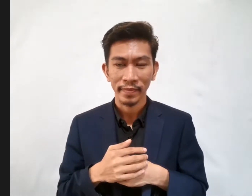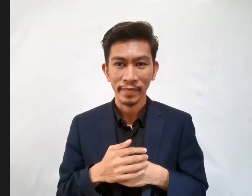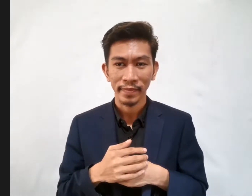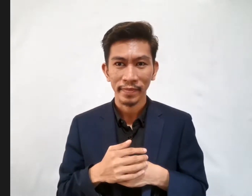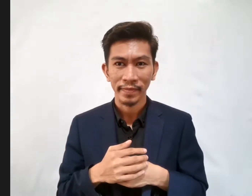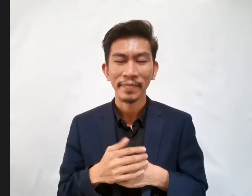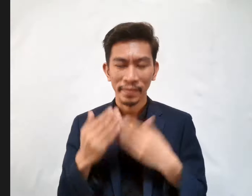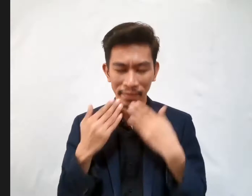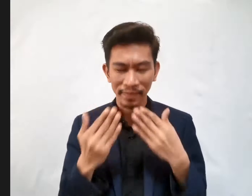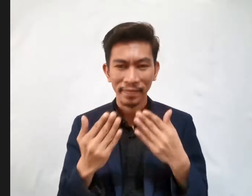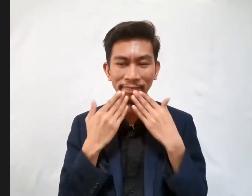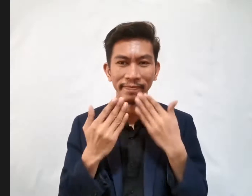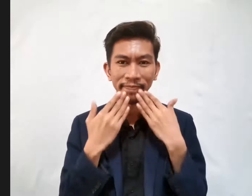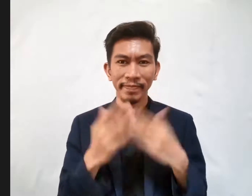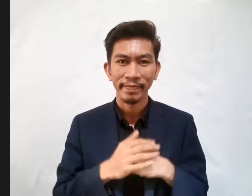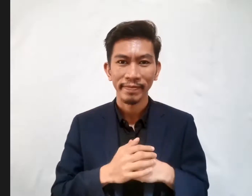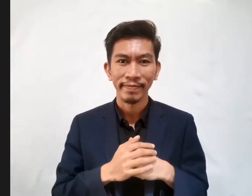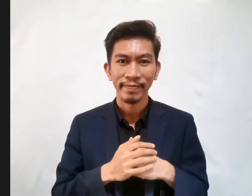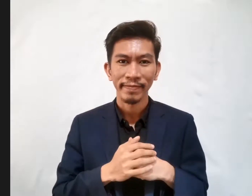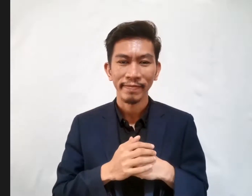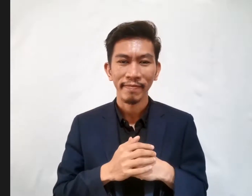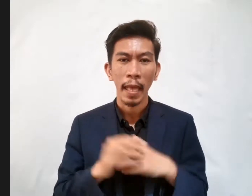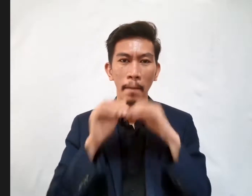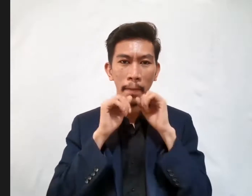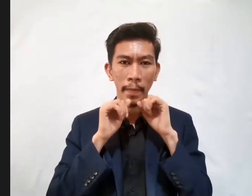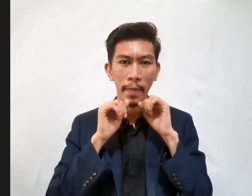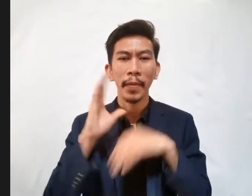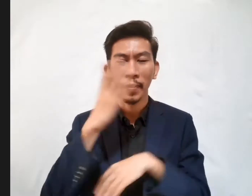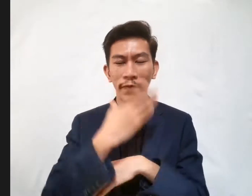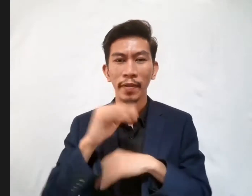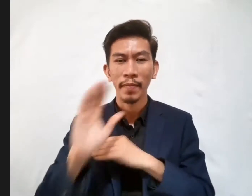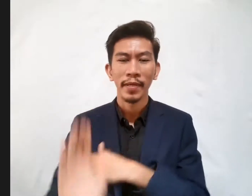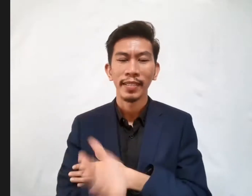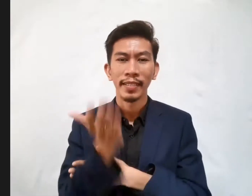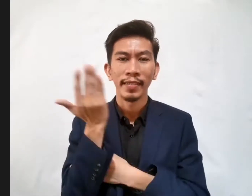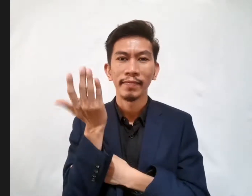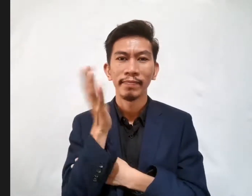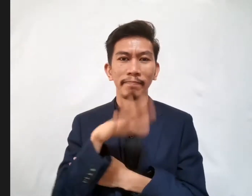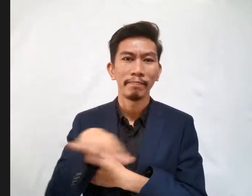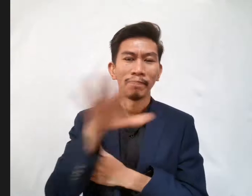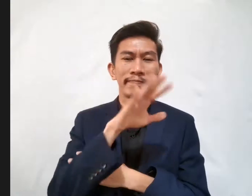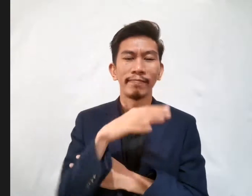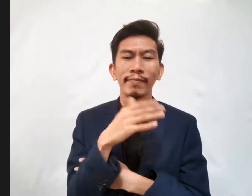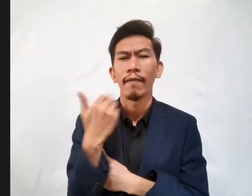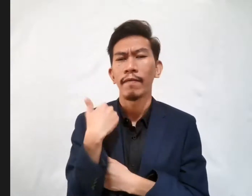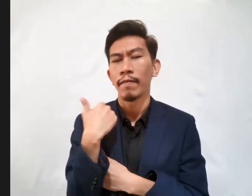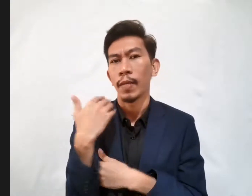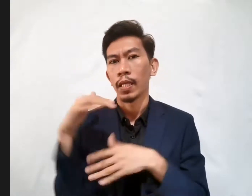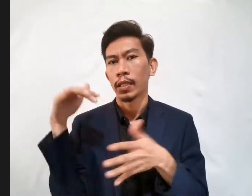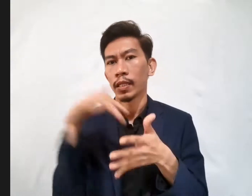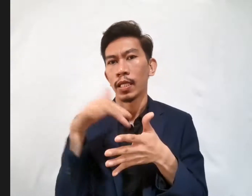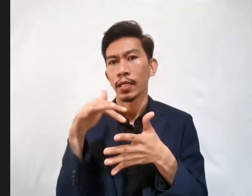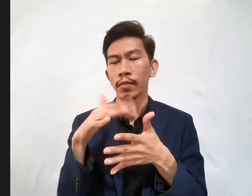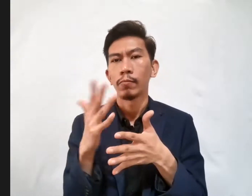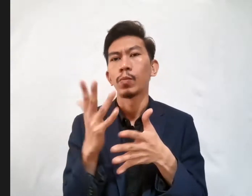Thank you very much, and a pleasant morning to all. You know, there is a study that is premised on the